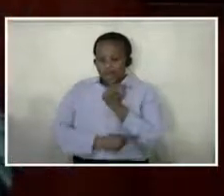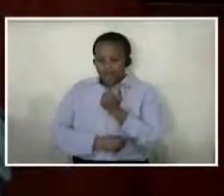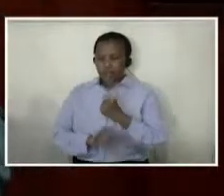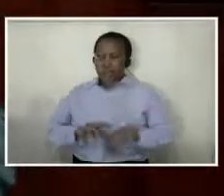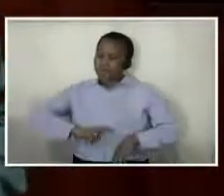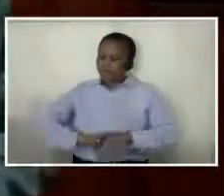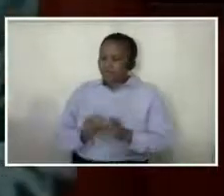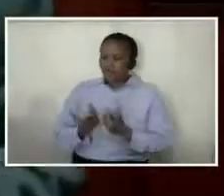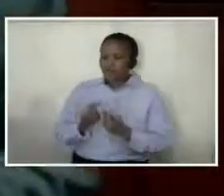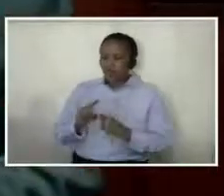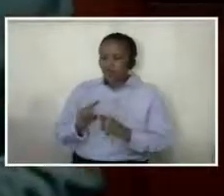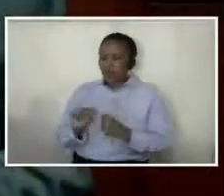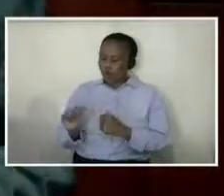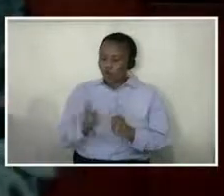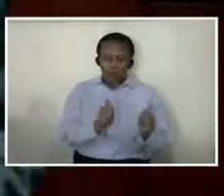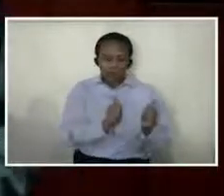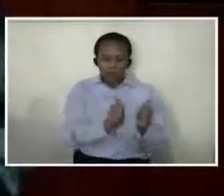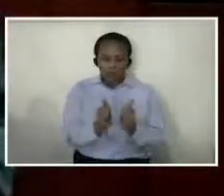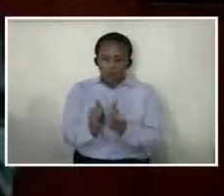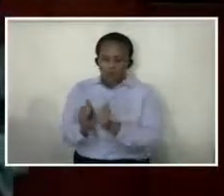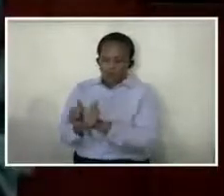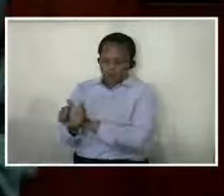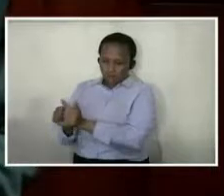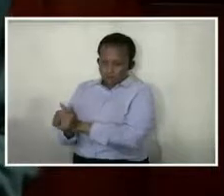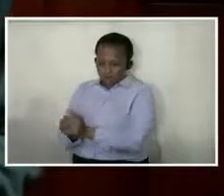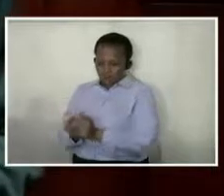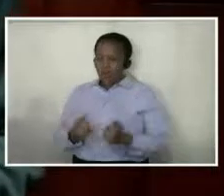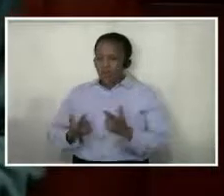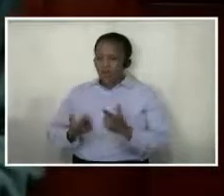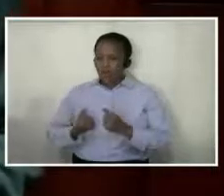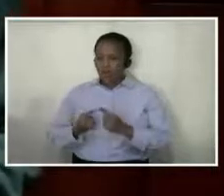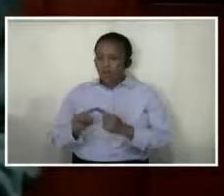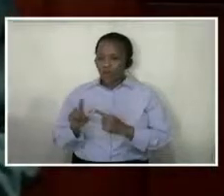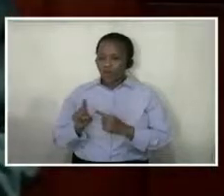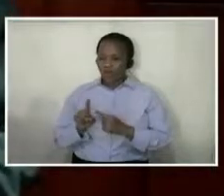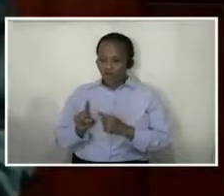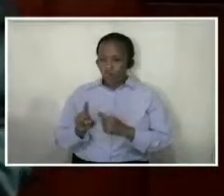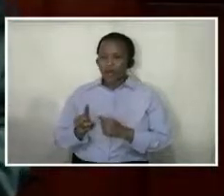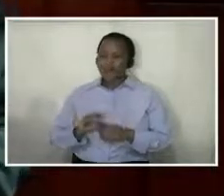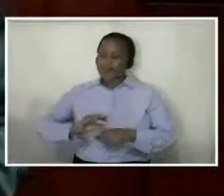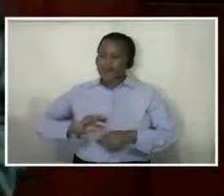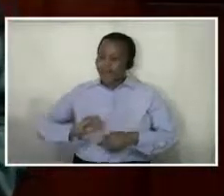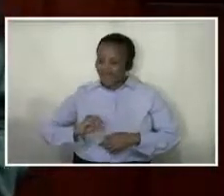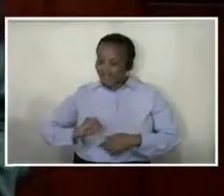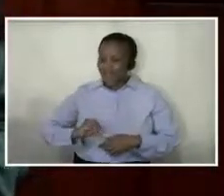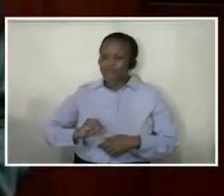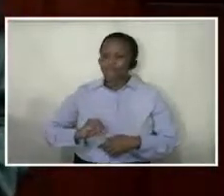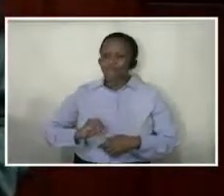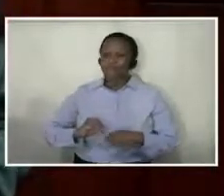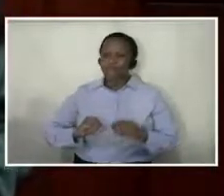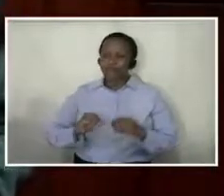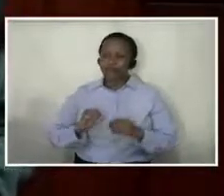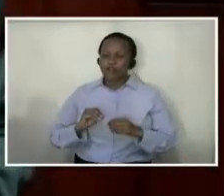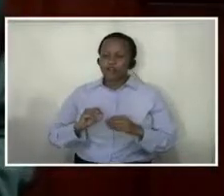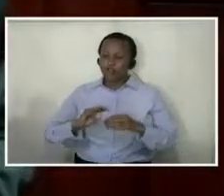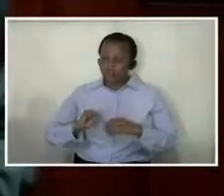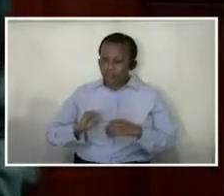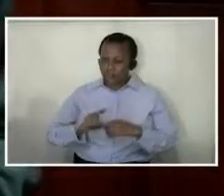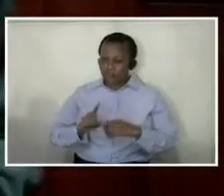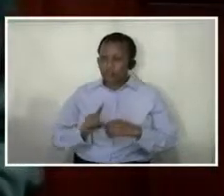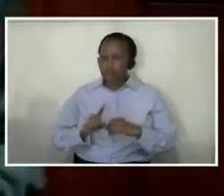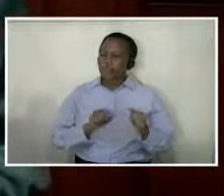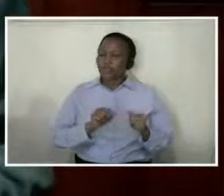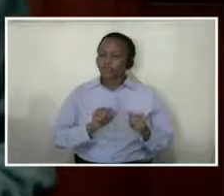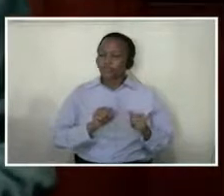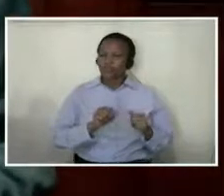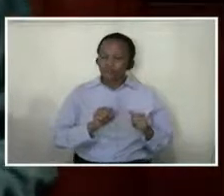all partners are shelving away subjective interest in pursuit of development and